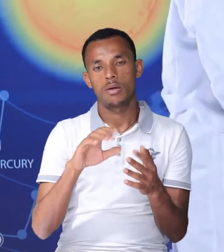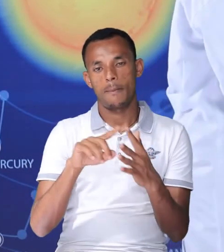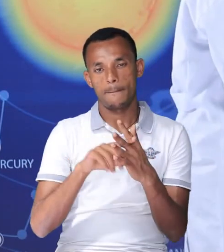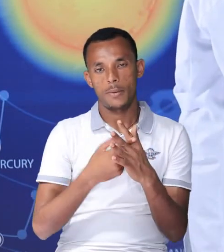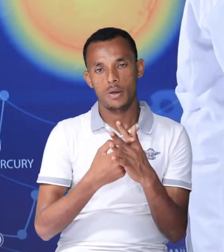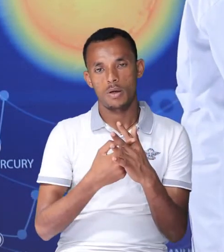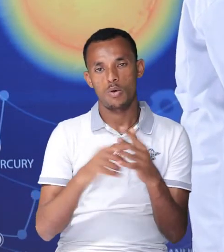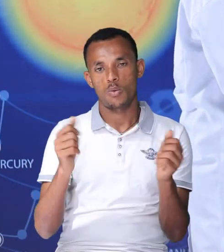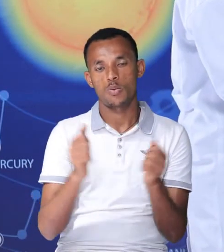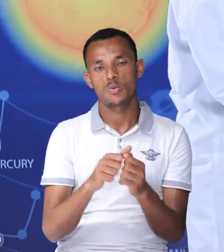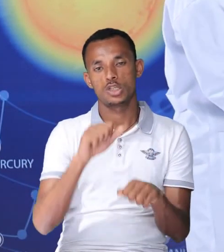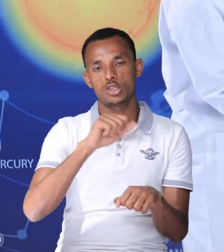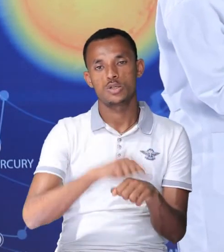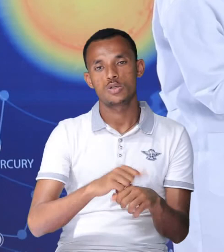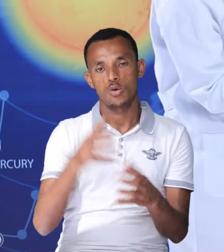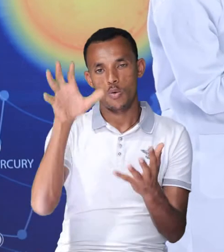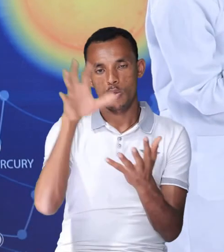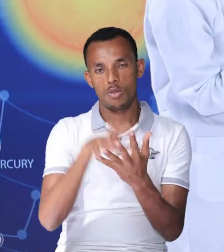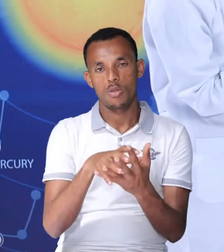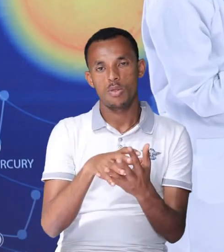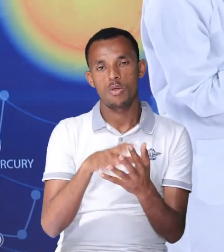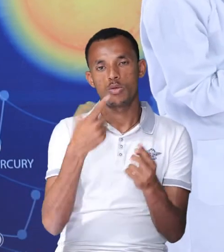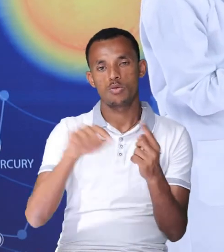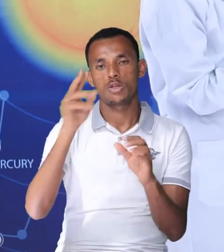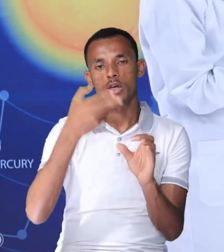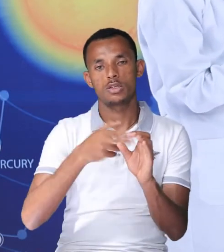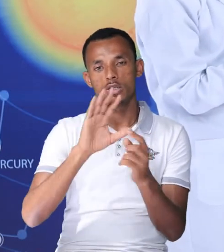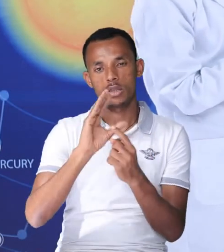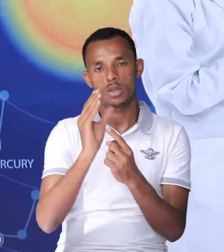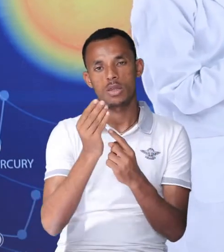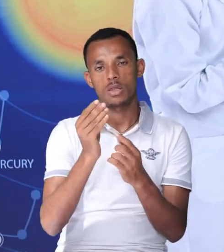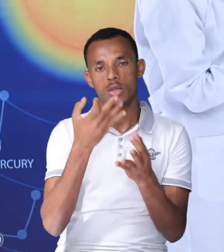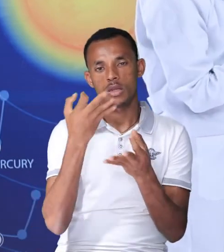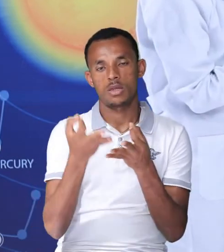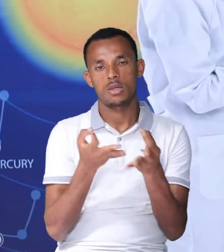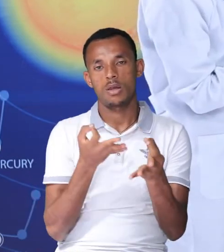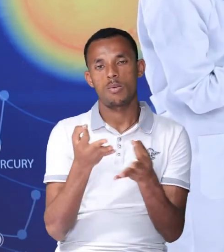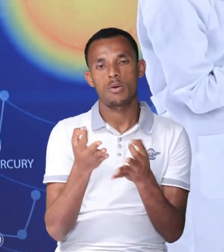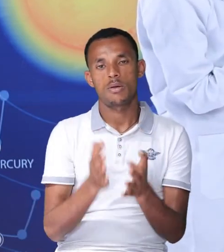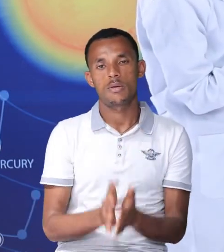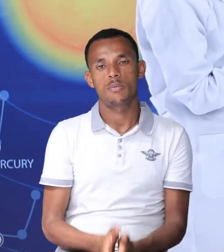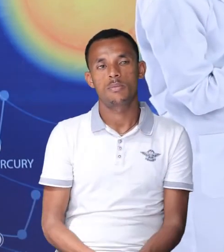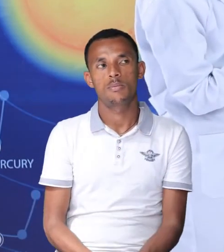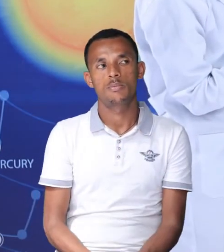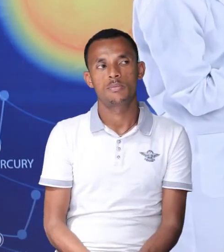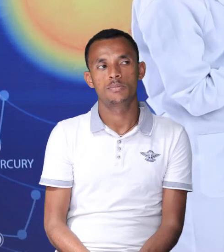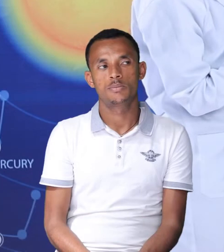beginning with a solid continuing to the gaseous state as described.